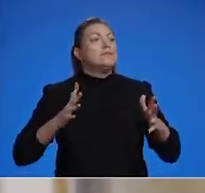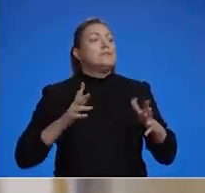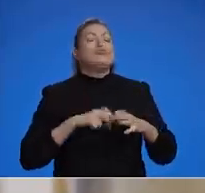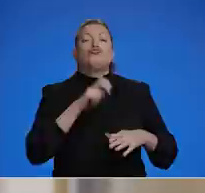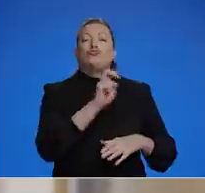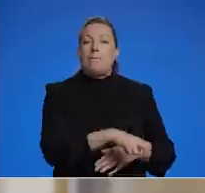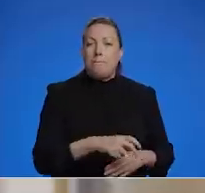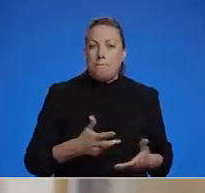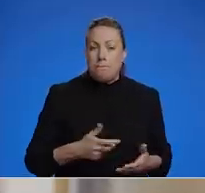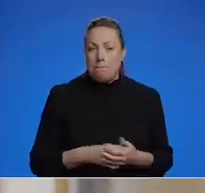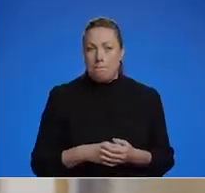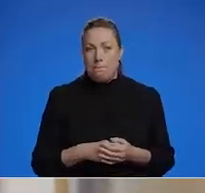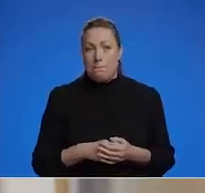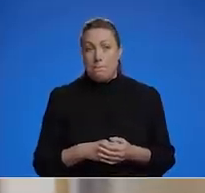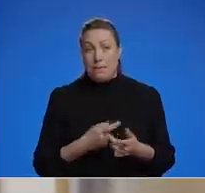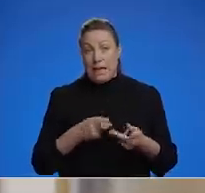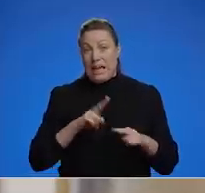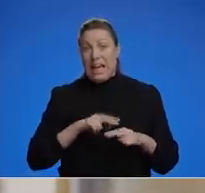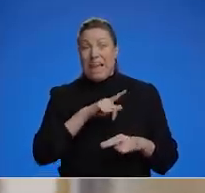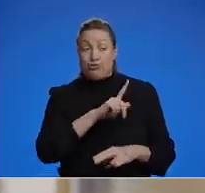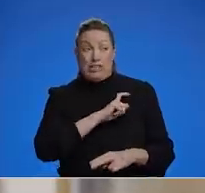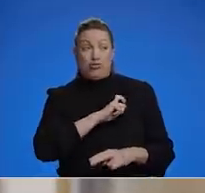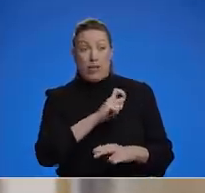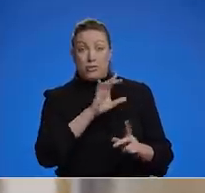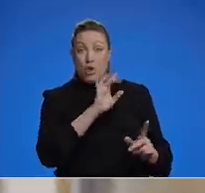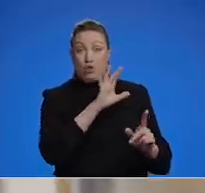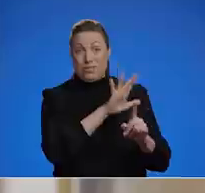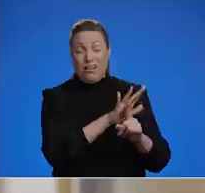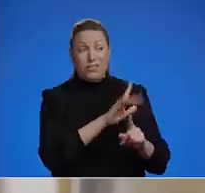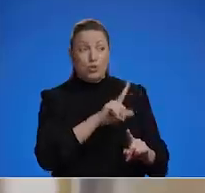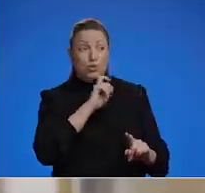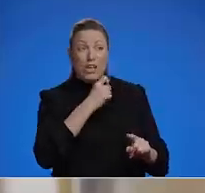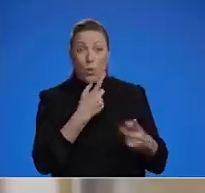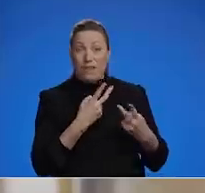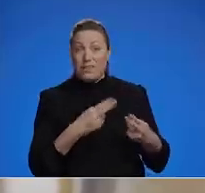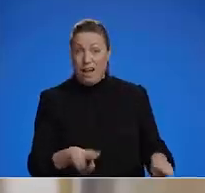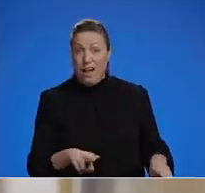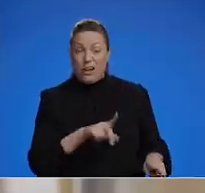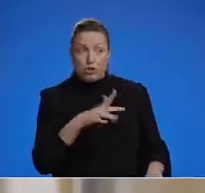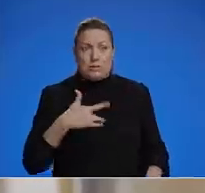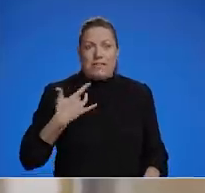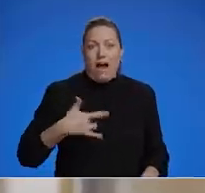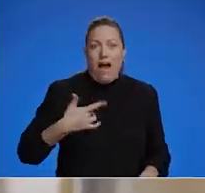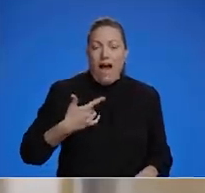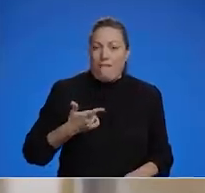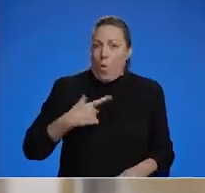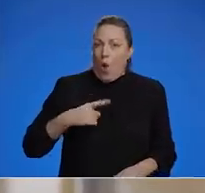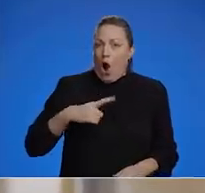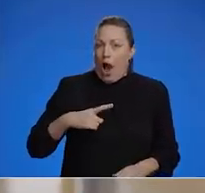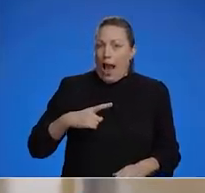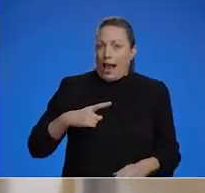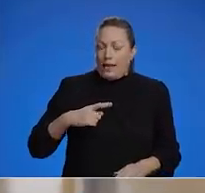Had she trusted her own strength and ability, she would have died of starvation. She